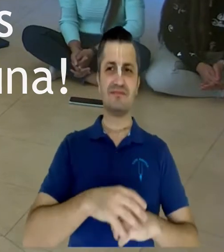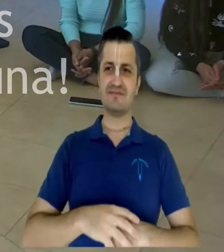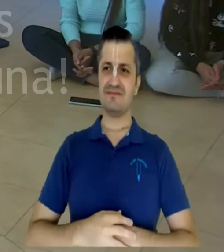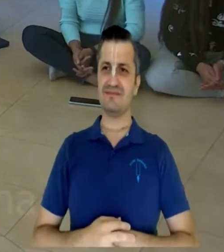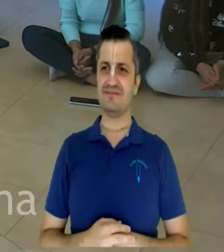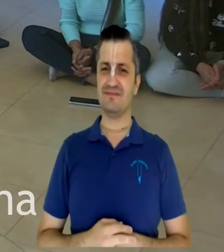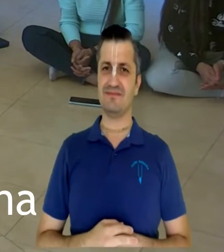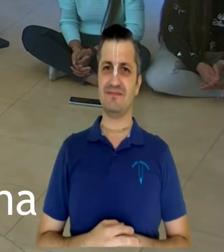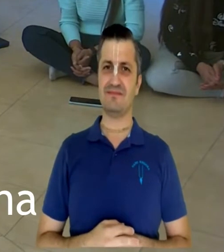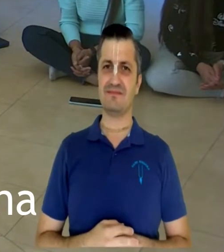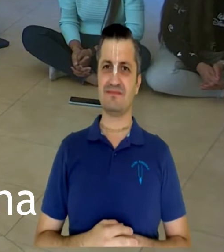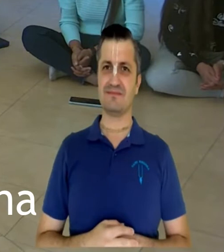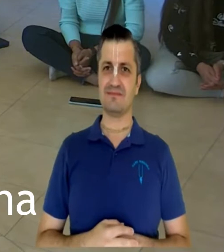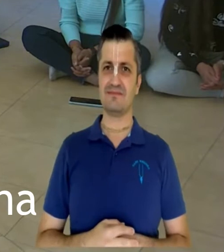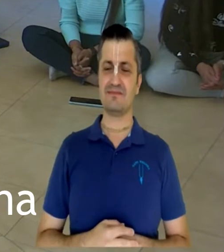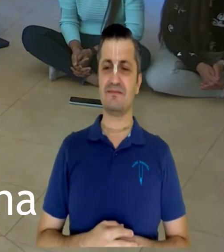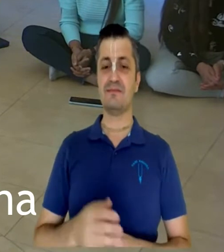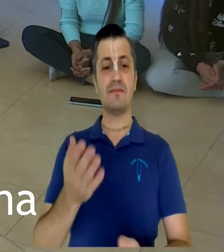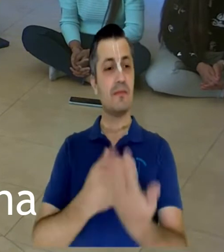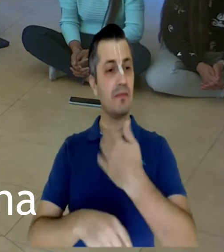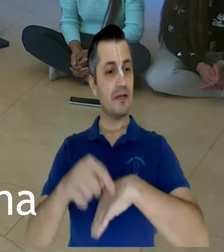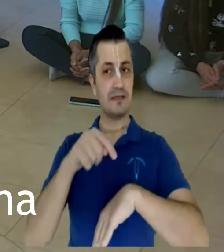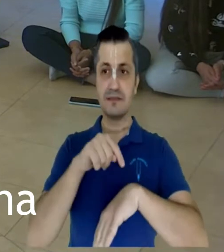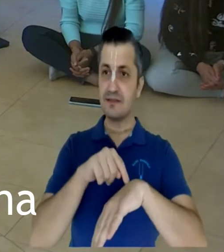Vanachari Jaya Radha